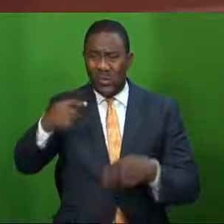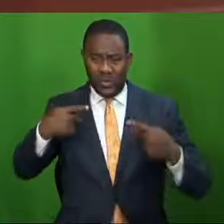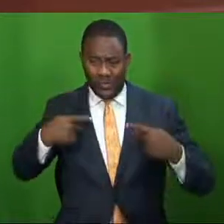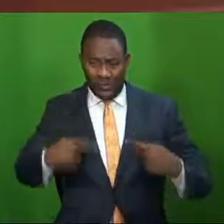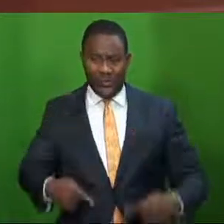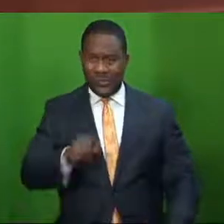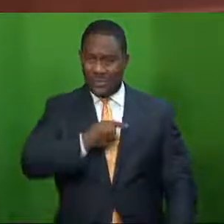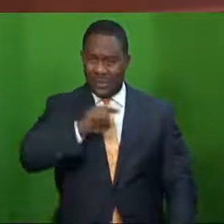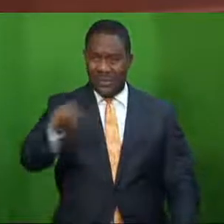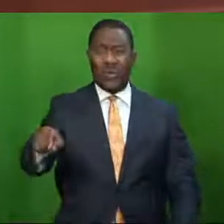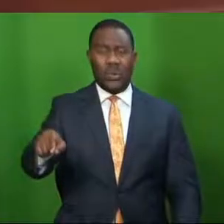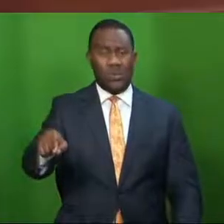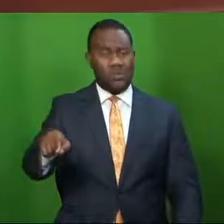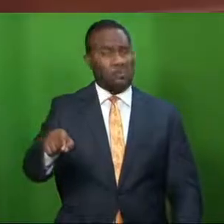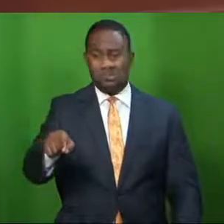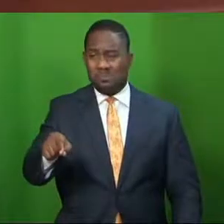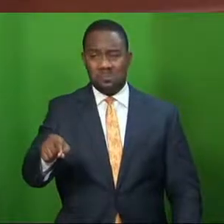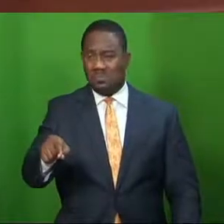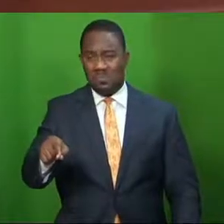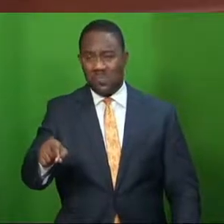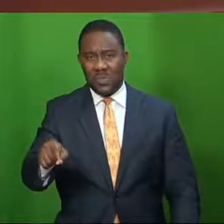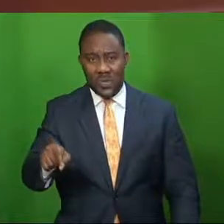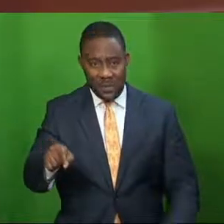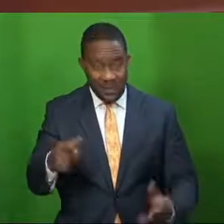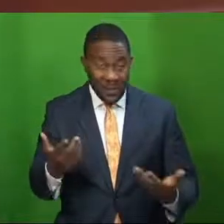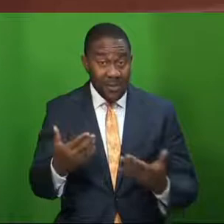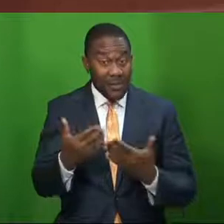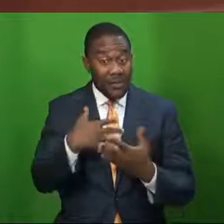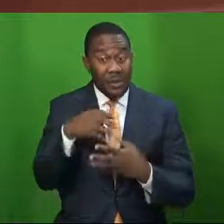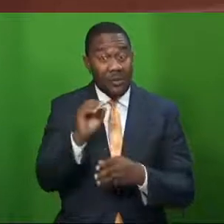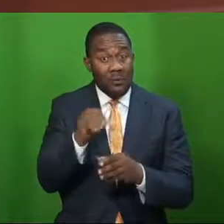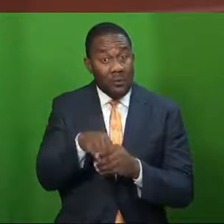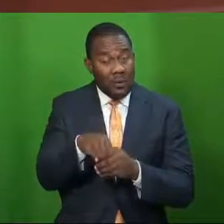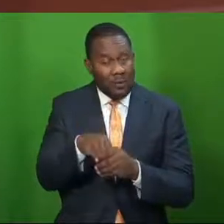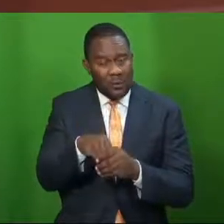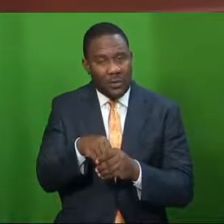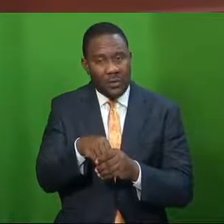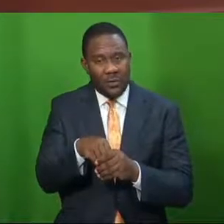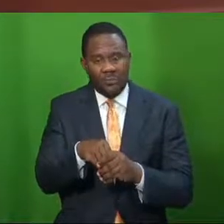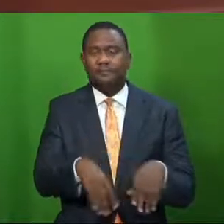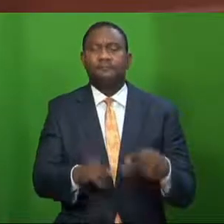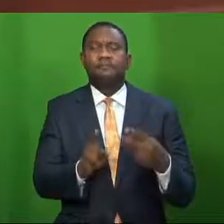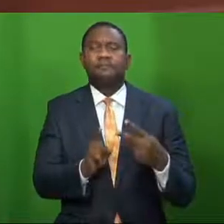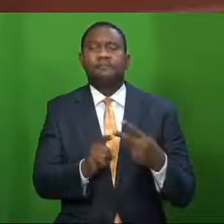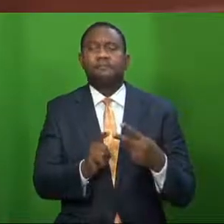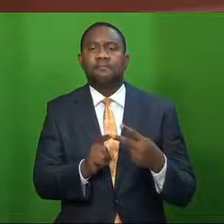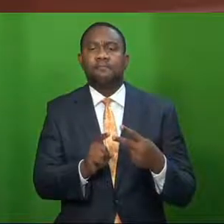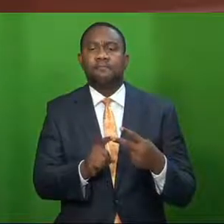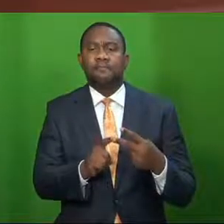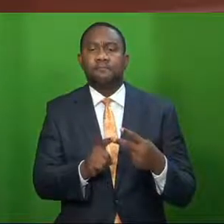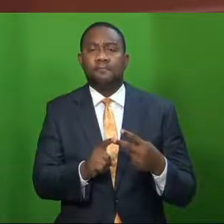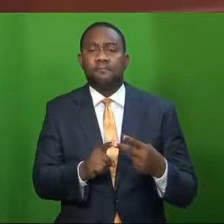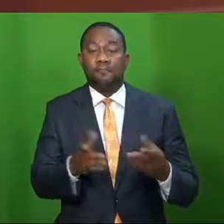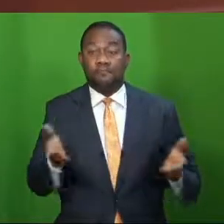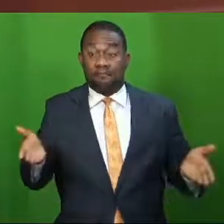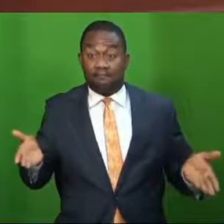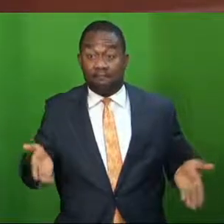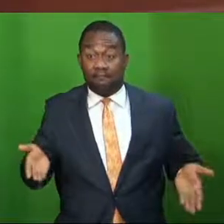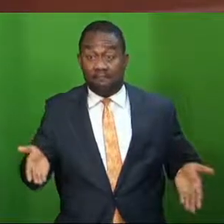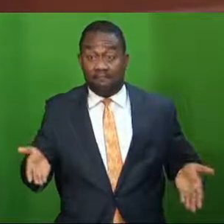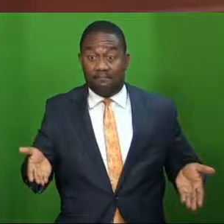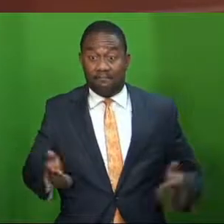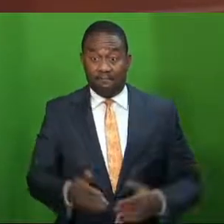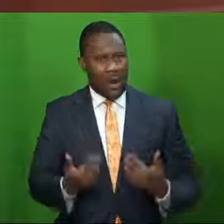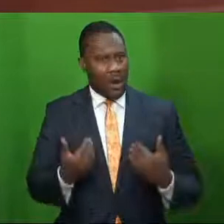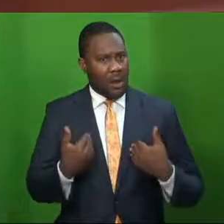physically available before you can participate? And the second one also goes for this House. In this era